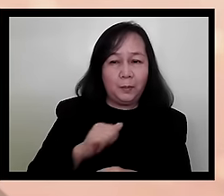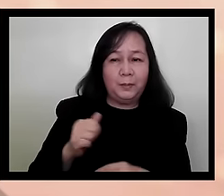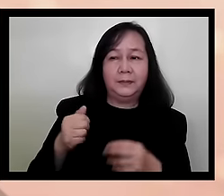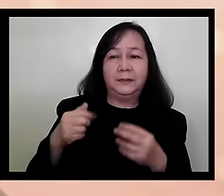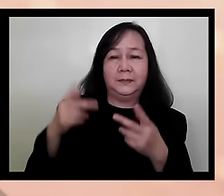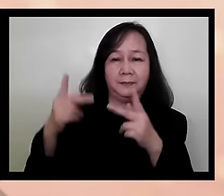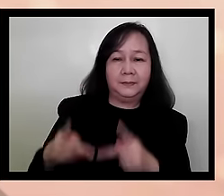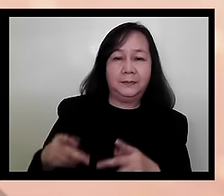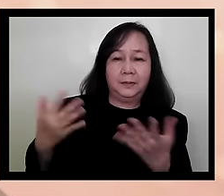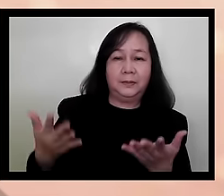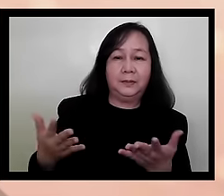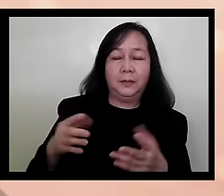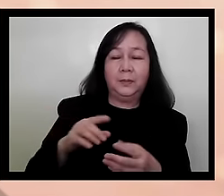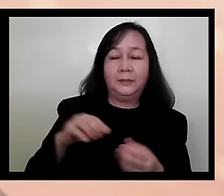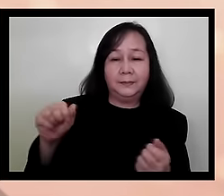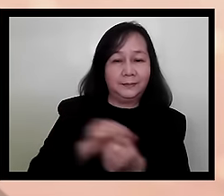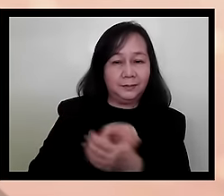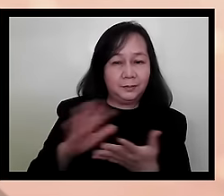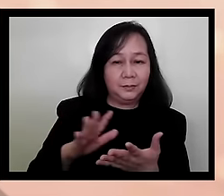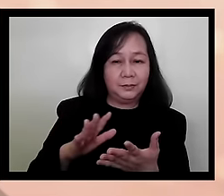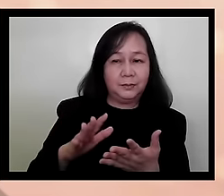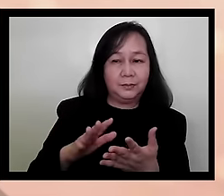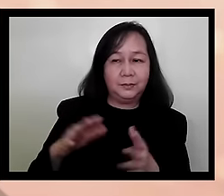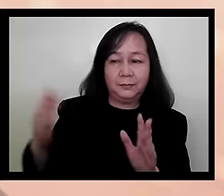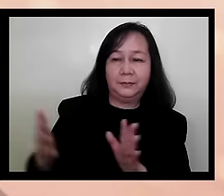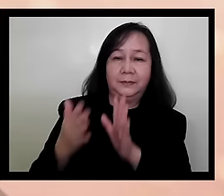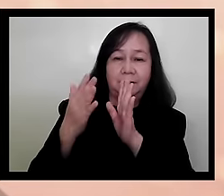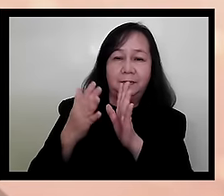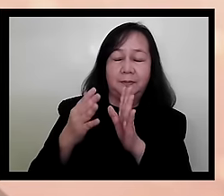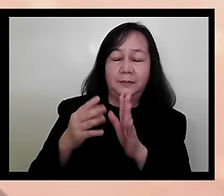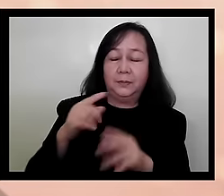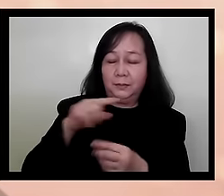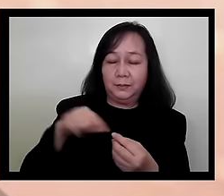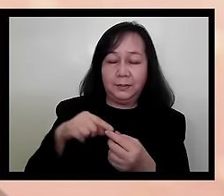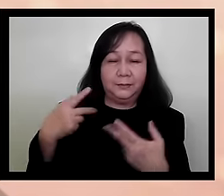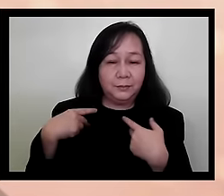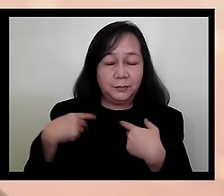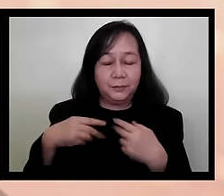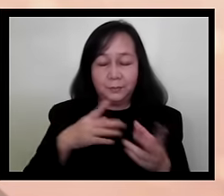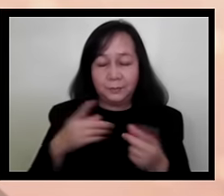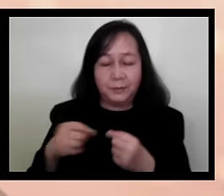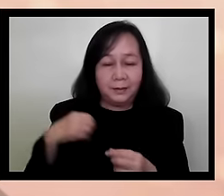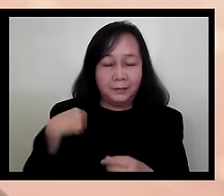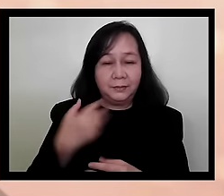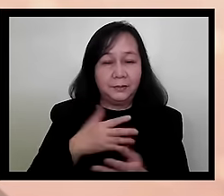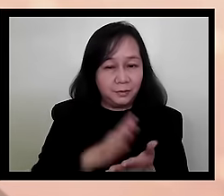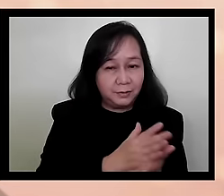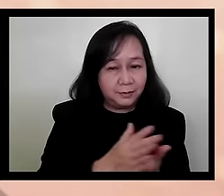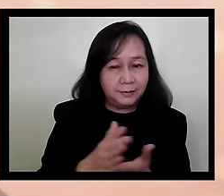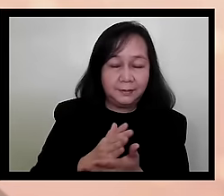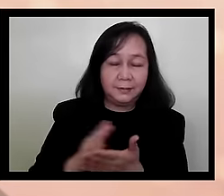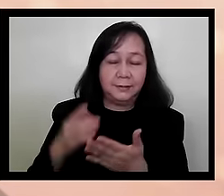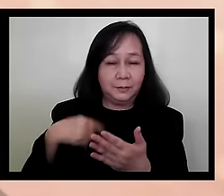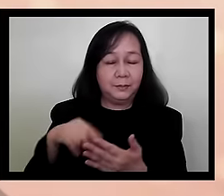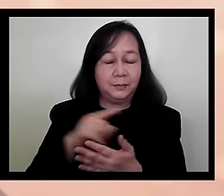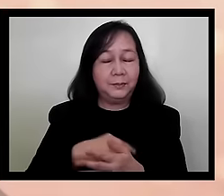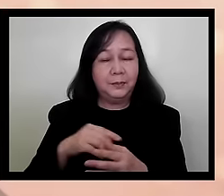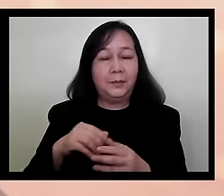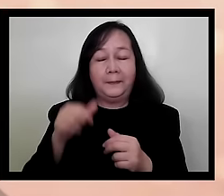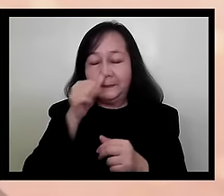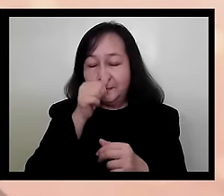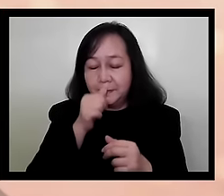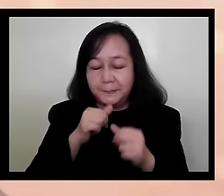ruin comes our way but we have to do our share will we also be